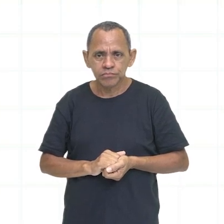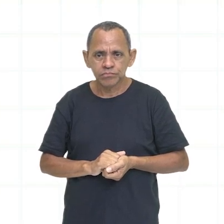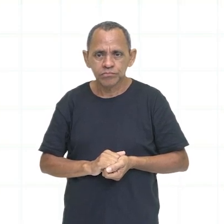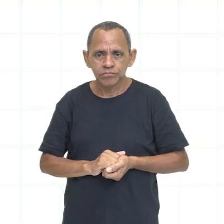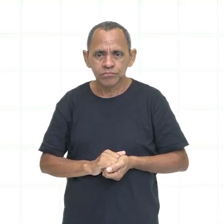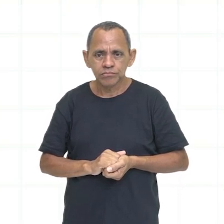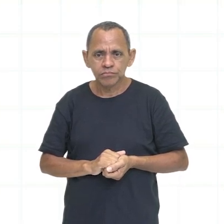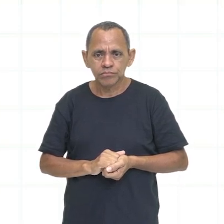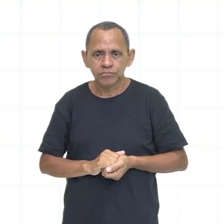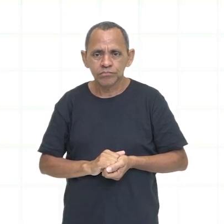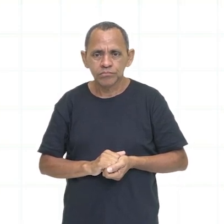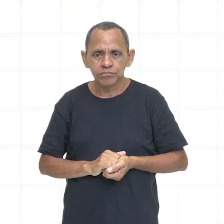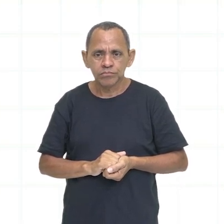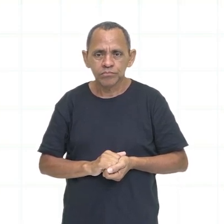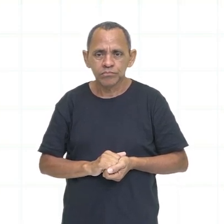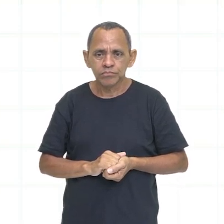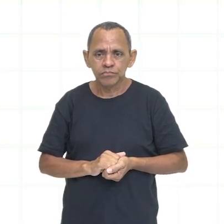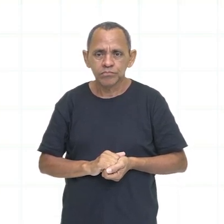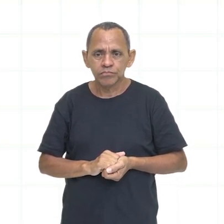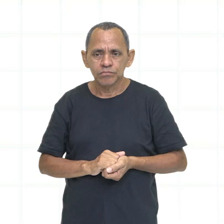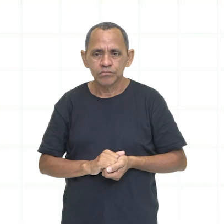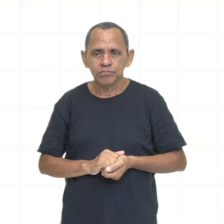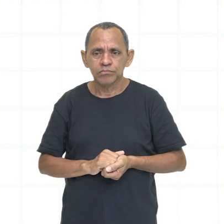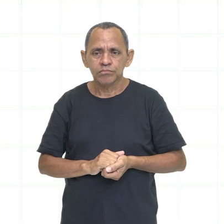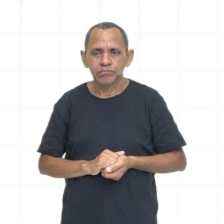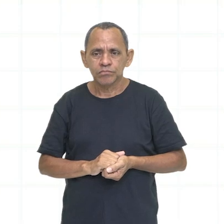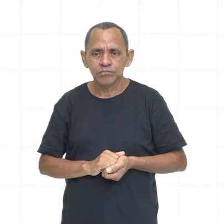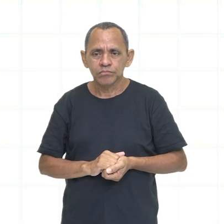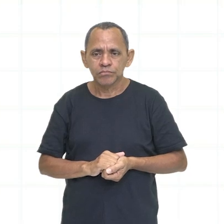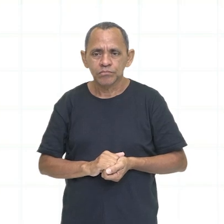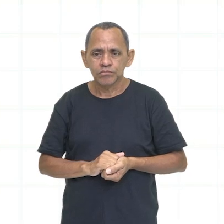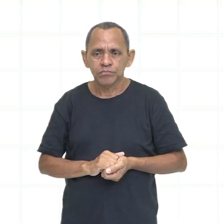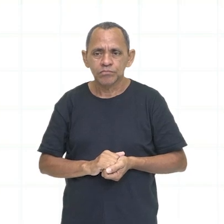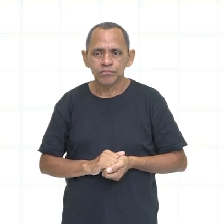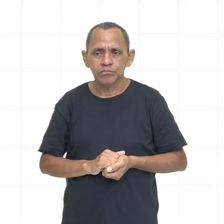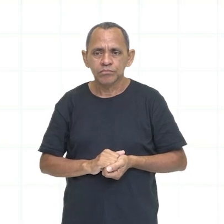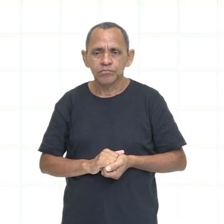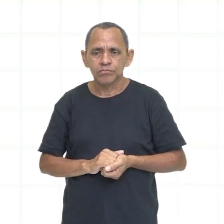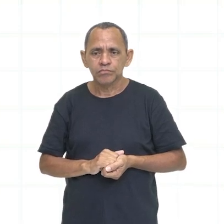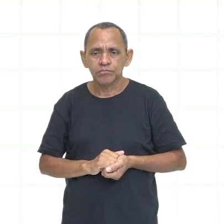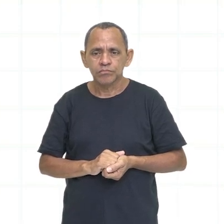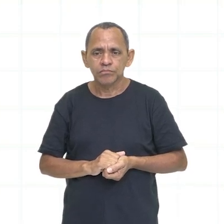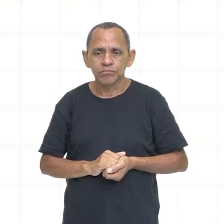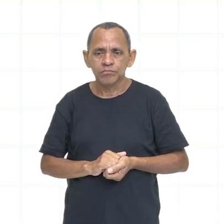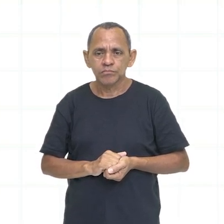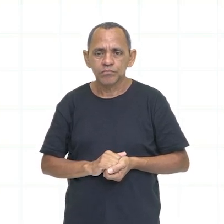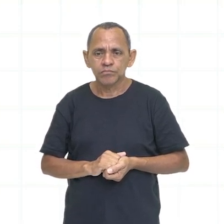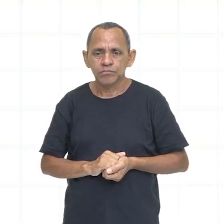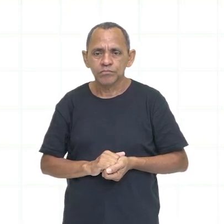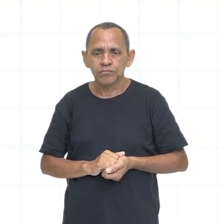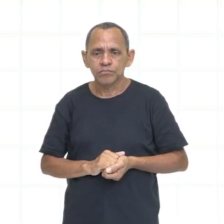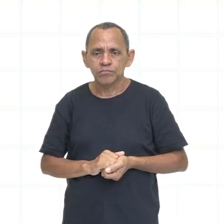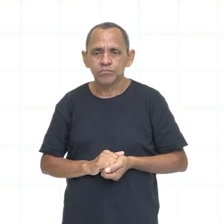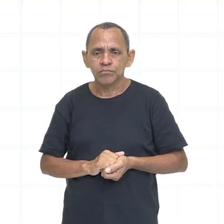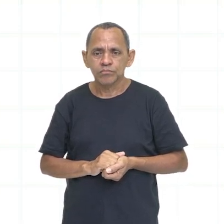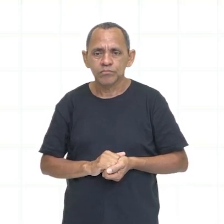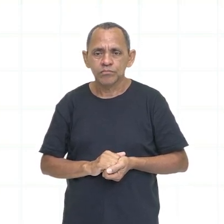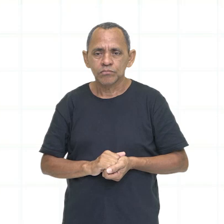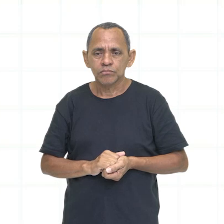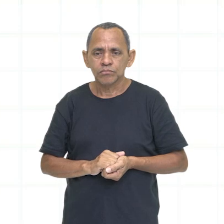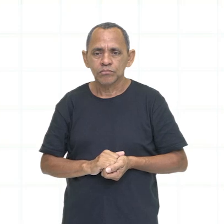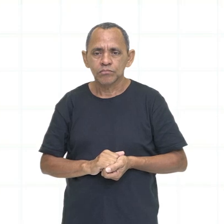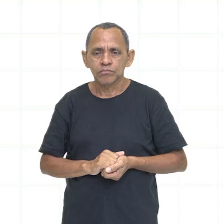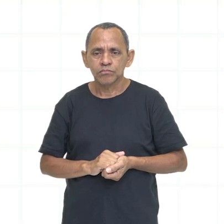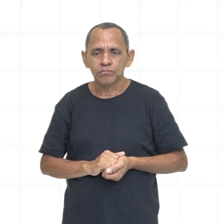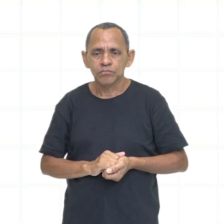can be fluid and multifaceted, shaped by personal experience, societal